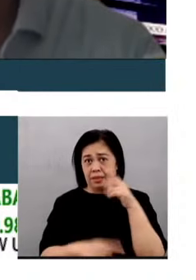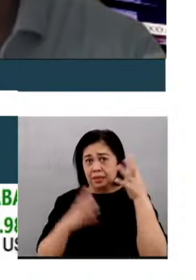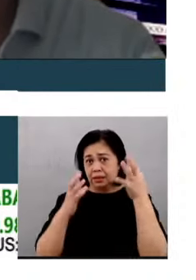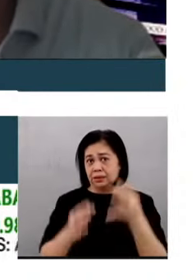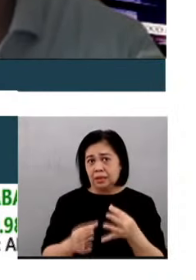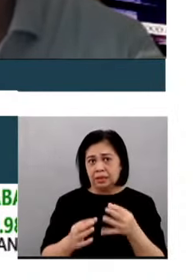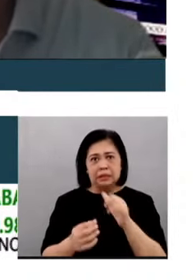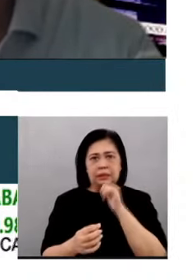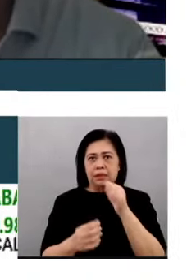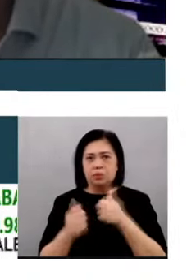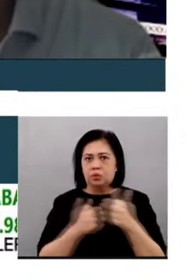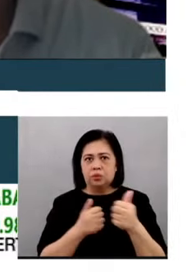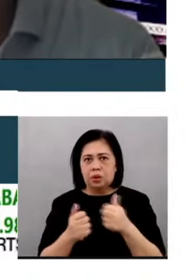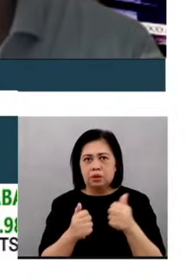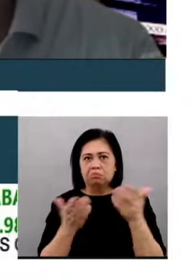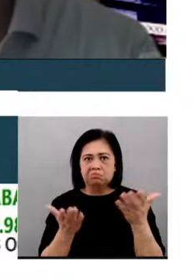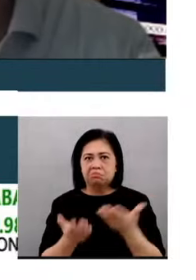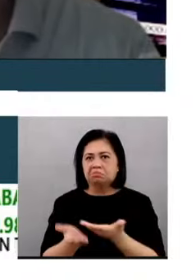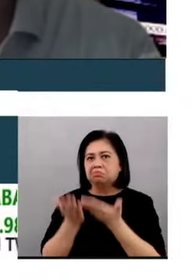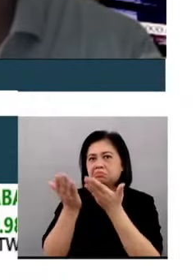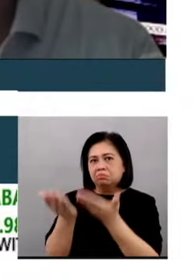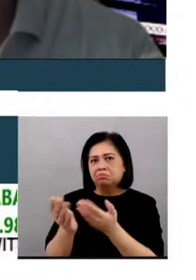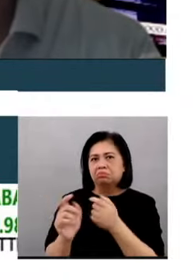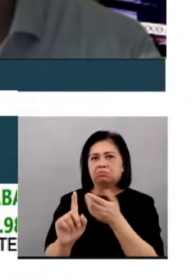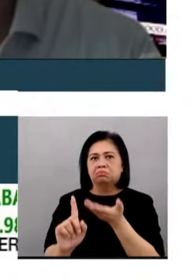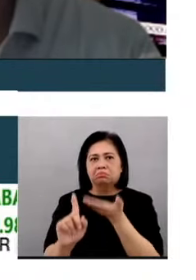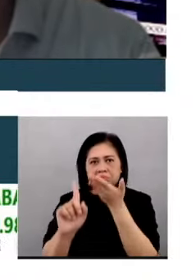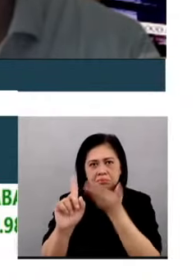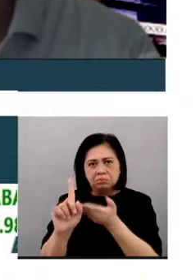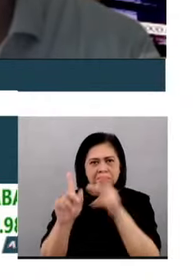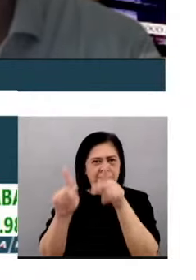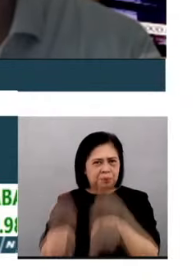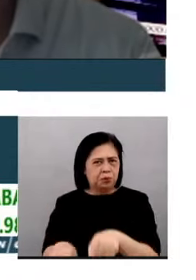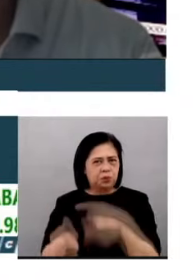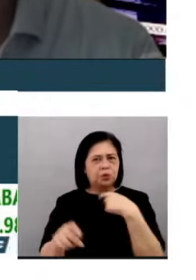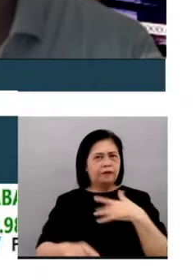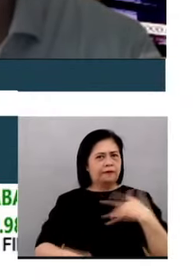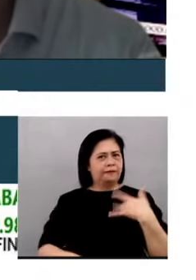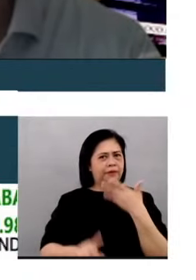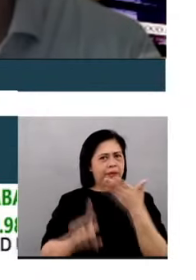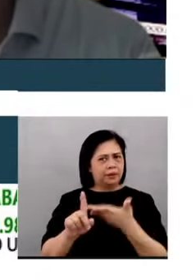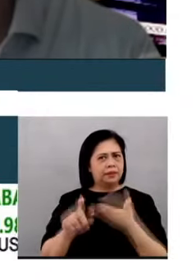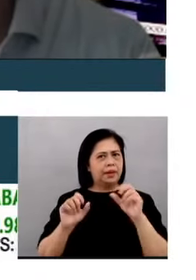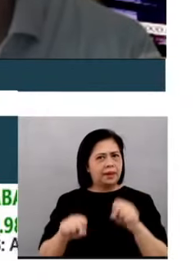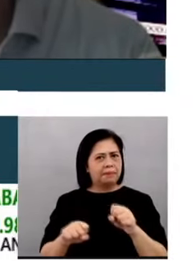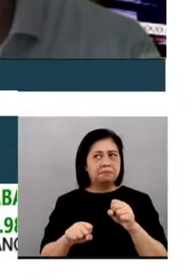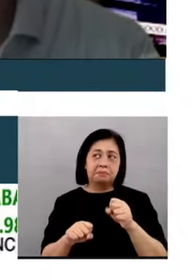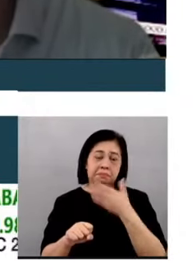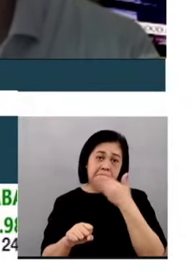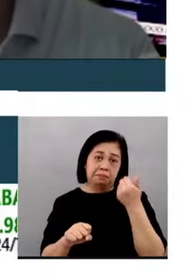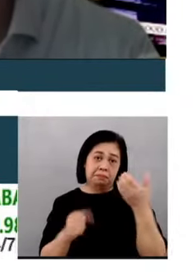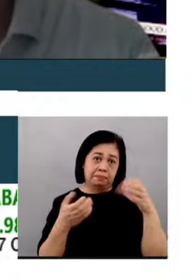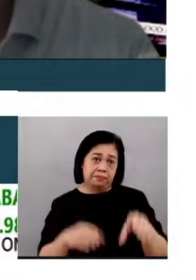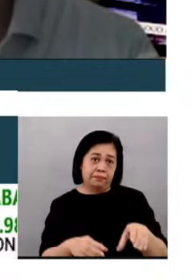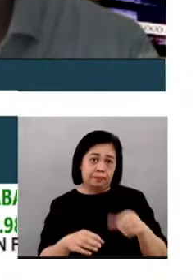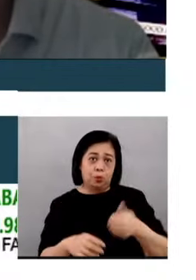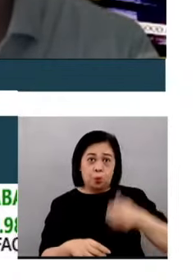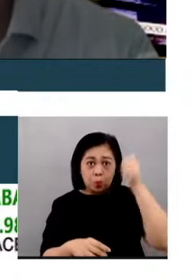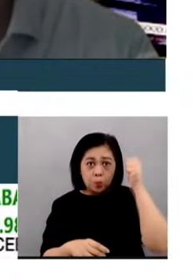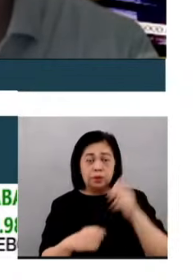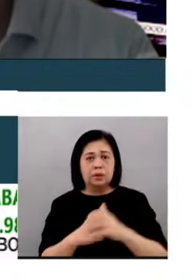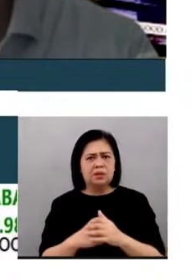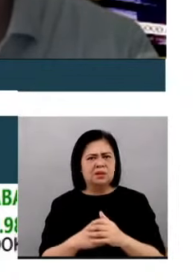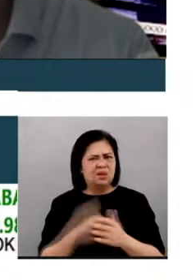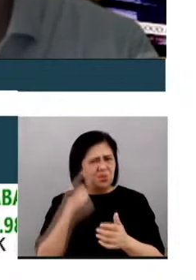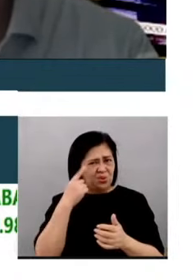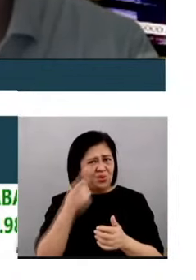to run and just endorses a person she feels has a better chance at winning, do you